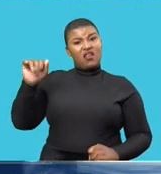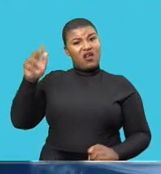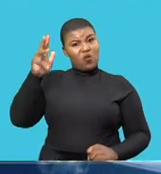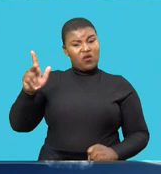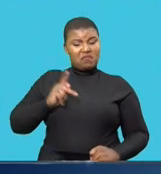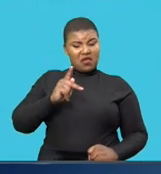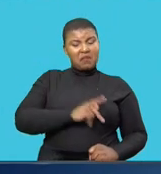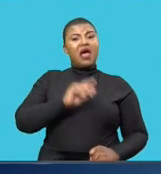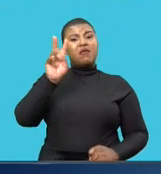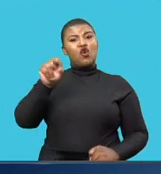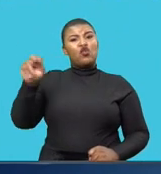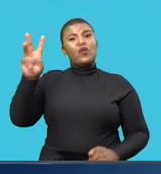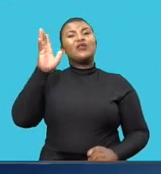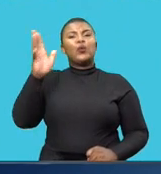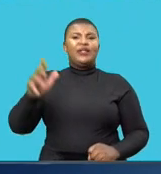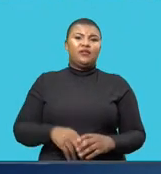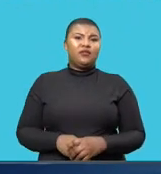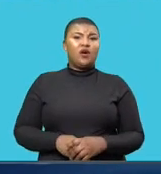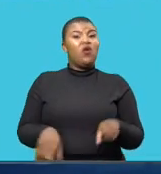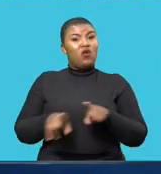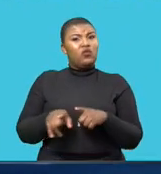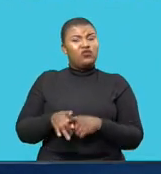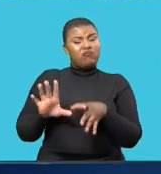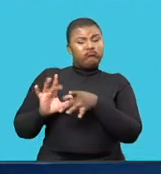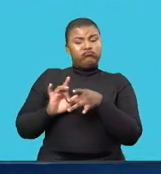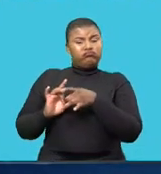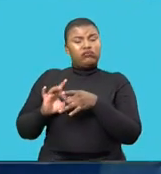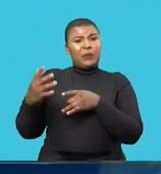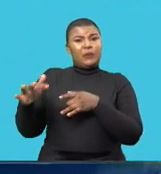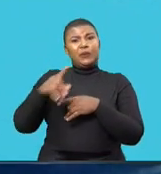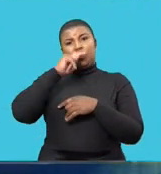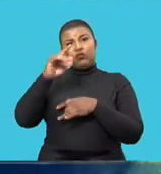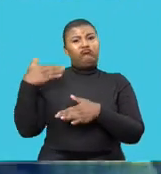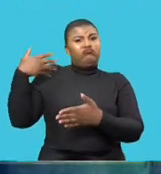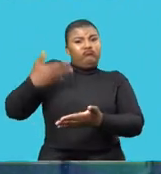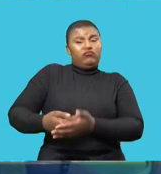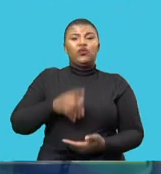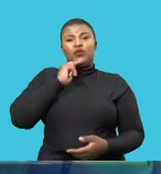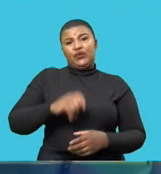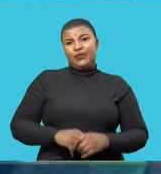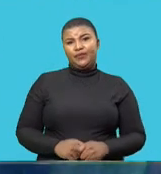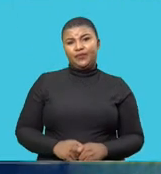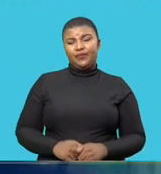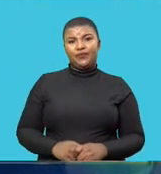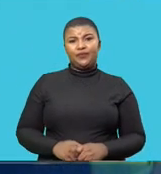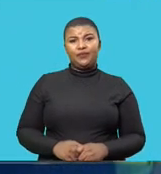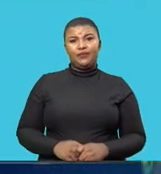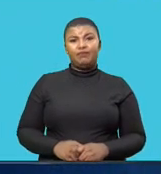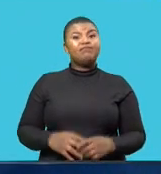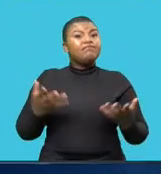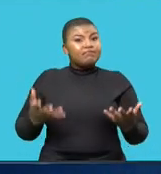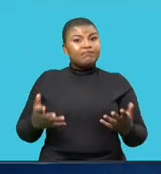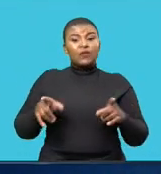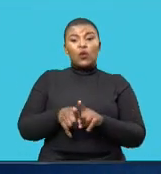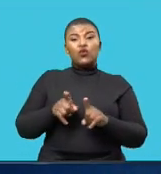premier of Northwest. You know, he did say that he has a long-standing relationship with the candidate that has been brought forward by the Action SA. You